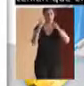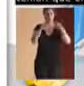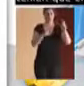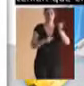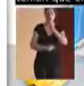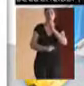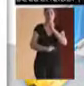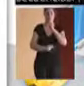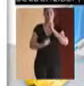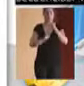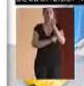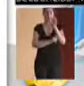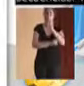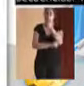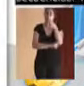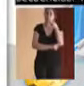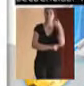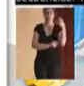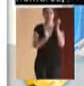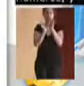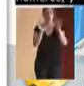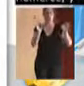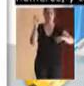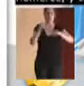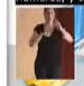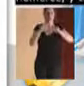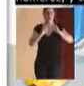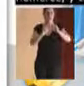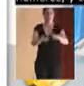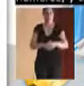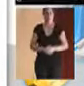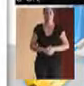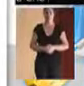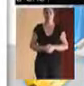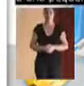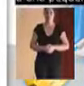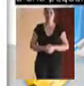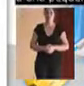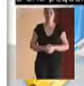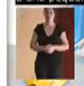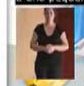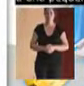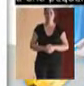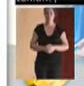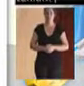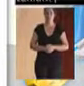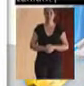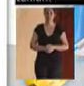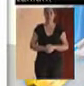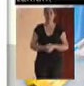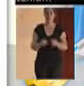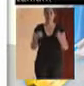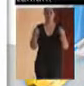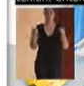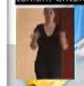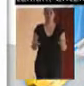text sequences. It had numbers and letters, and they had to order